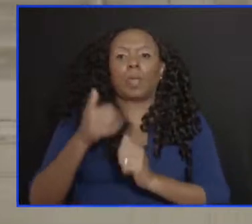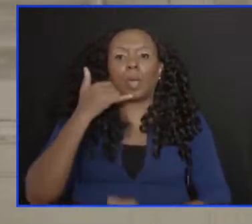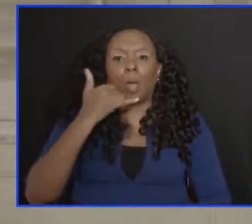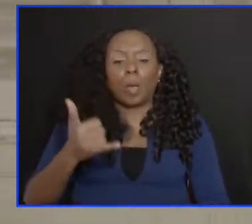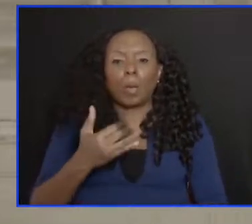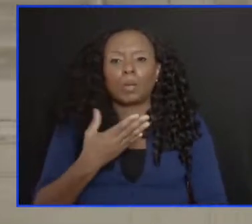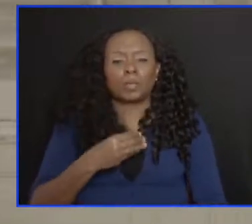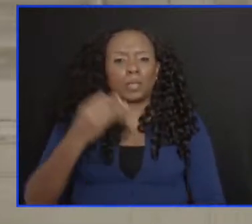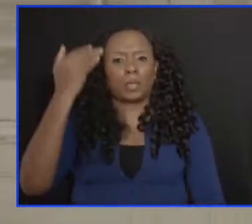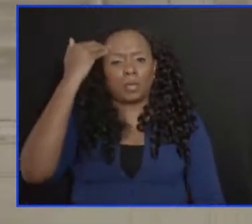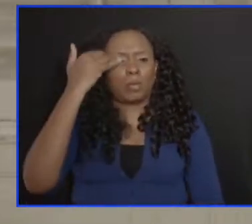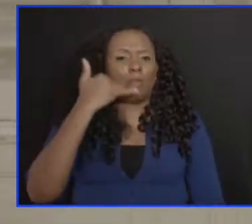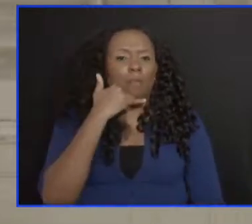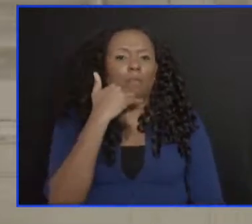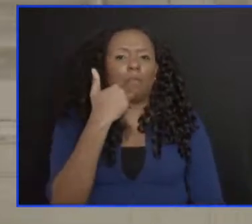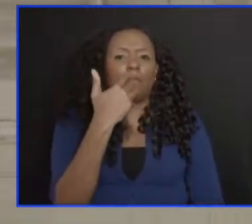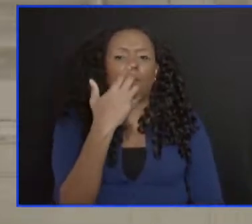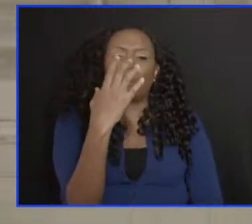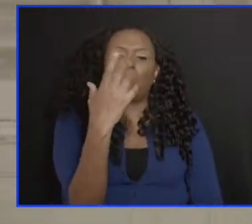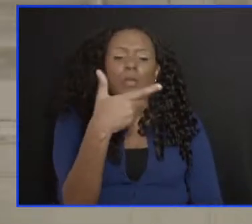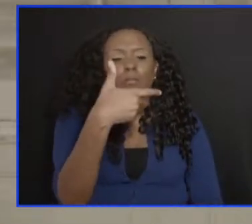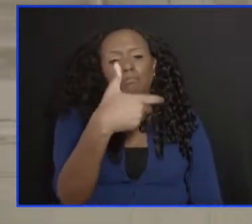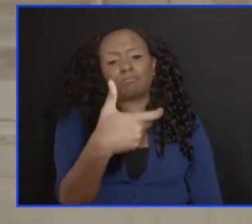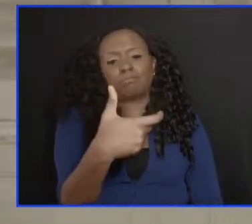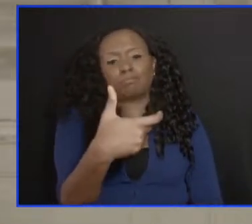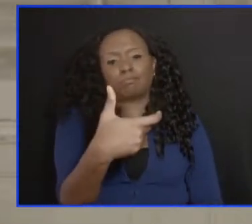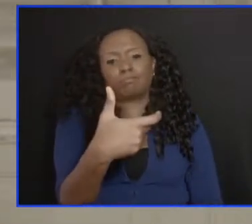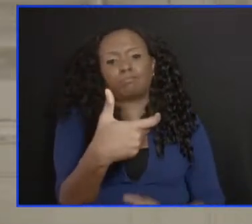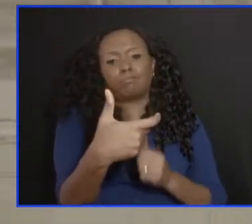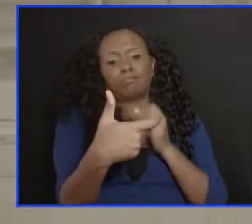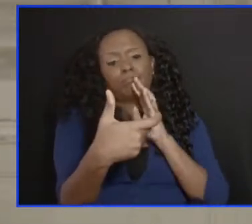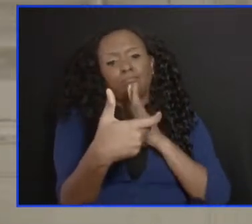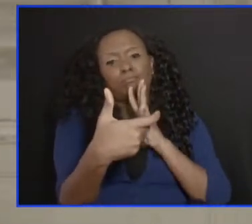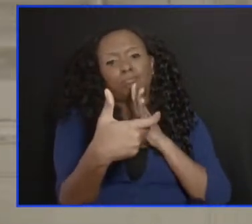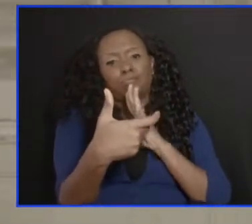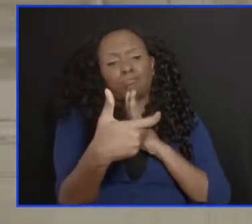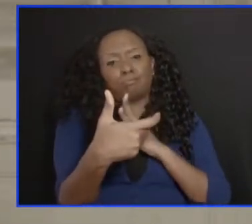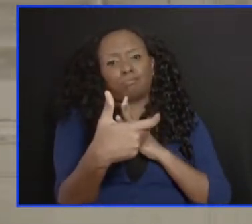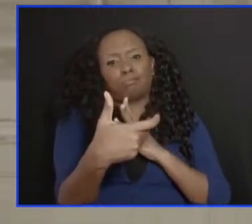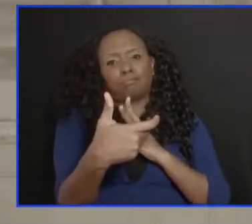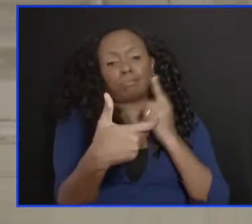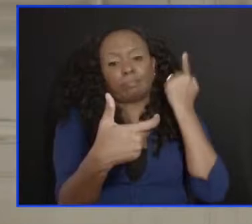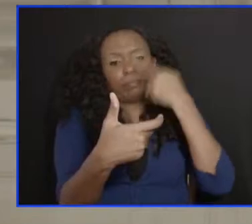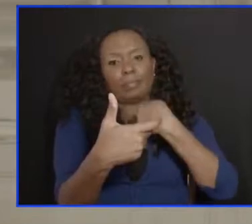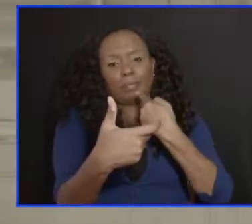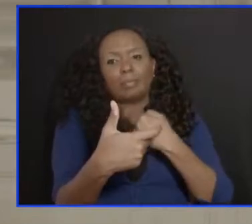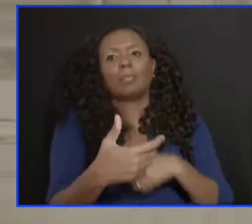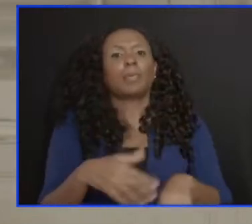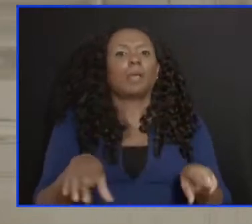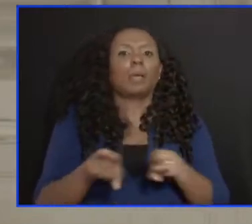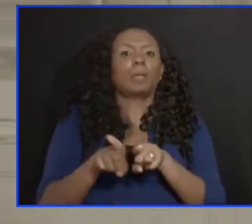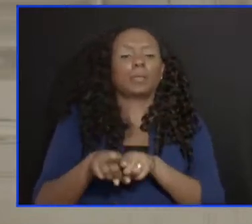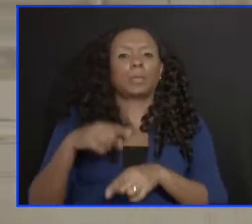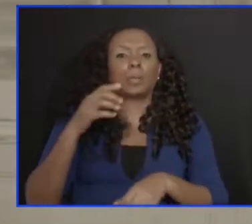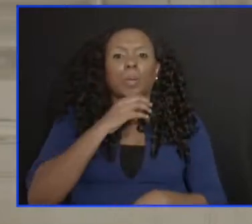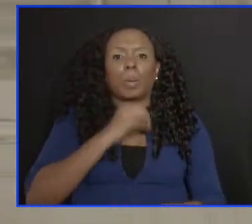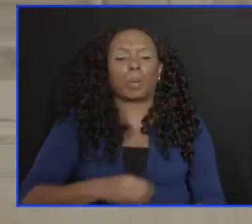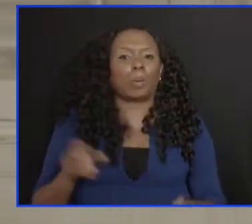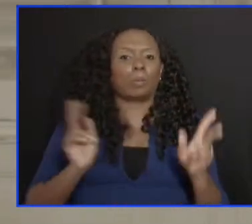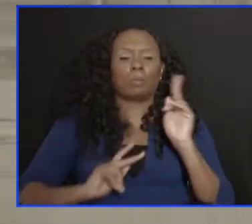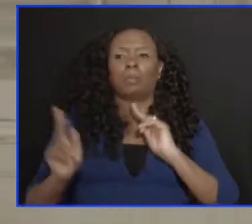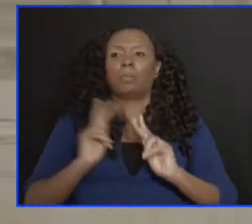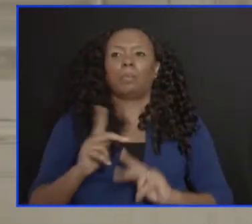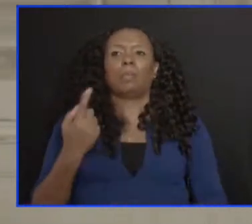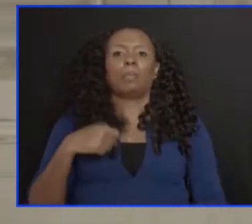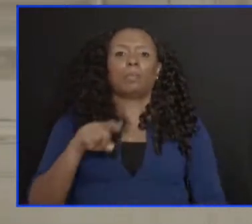FaceTime, using technology to communicate with people. And for the elderly who may be in the facility, and I'm glad you brought it up again, we make a